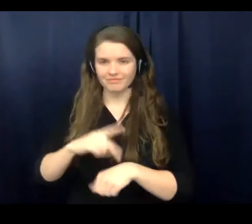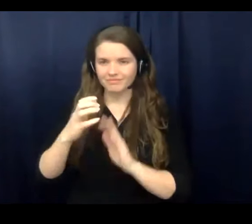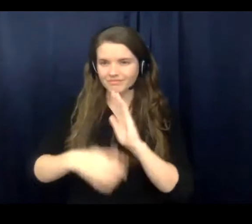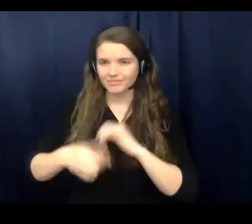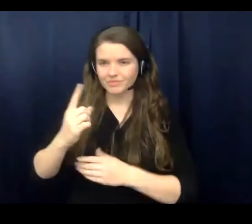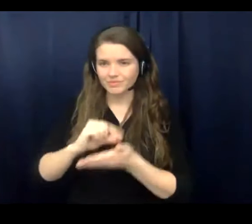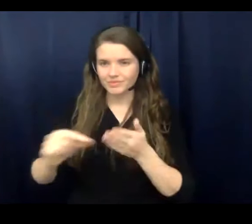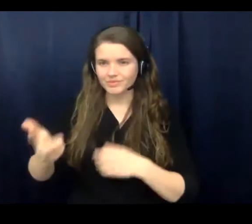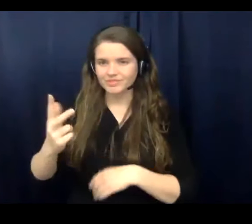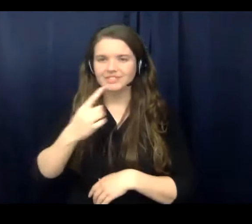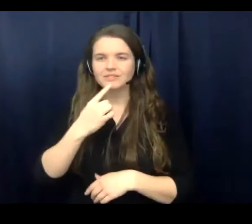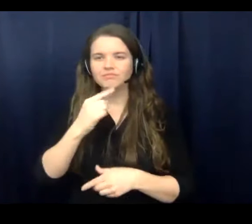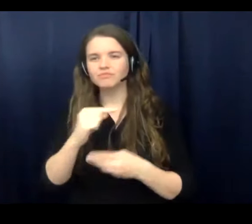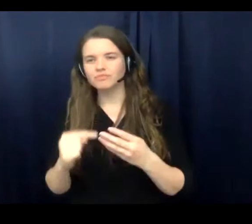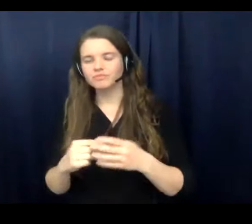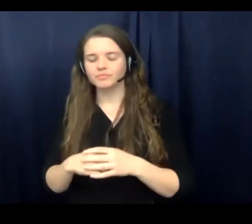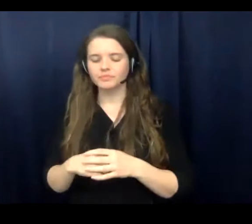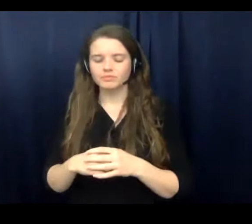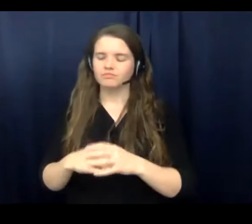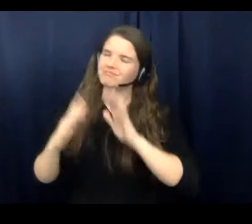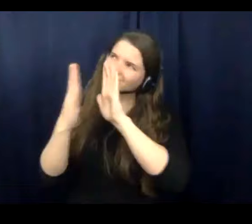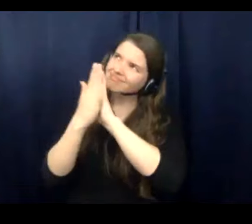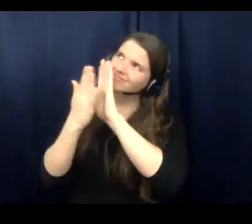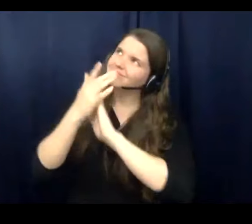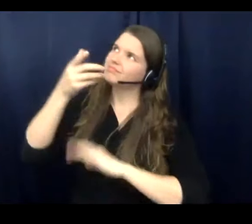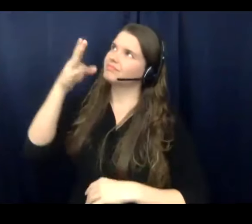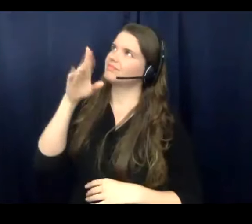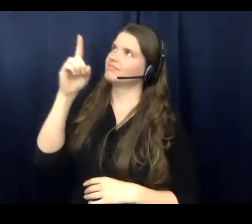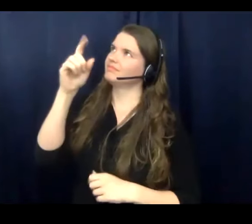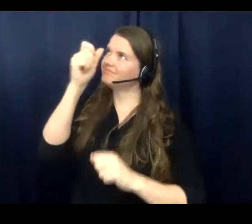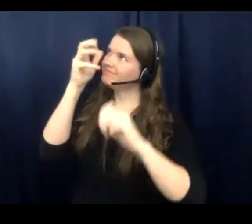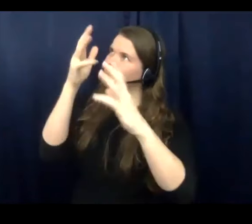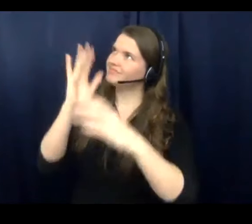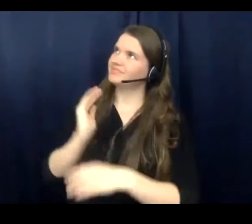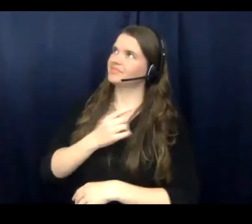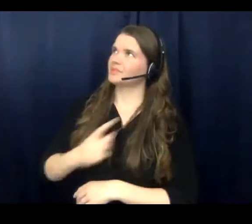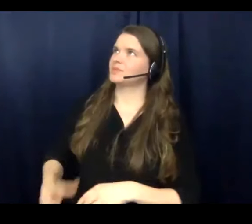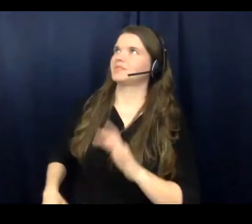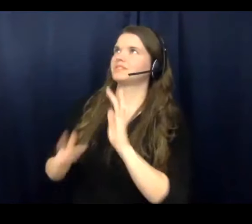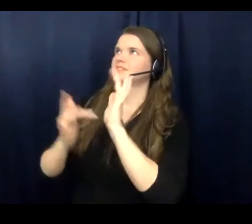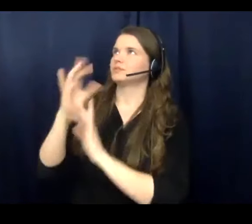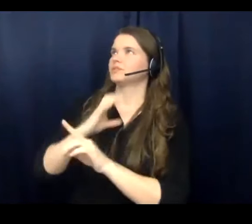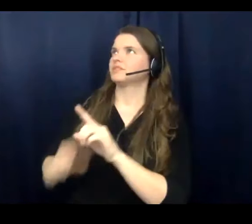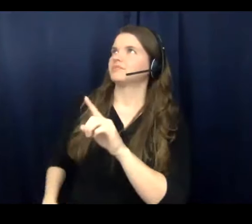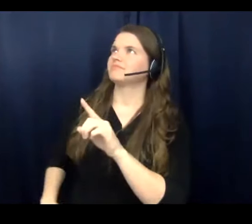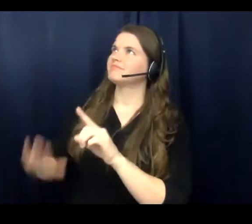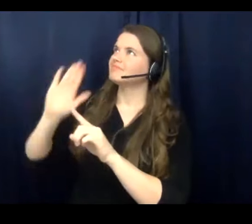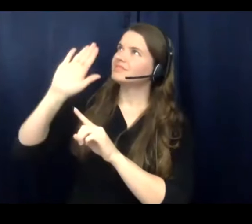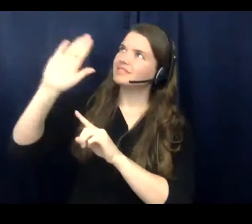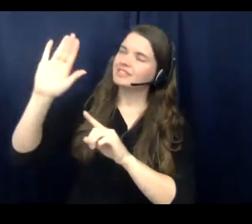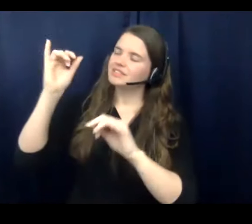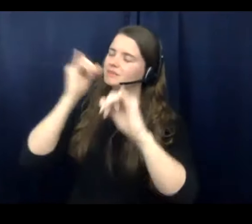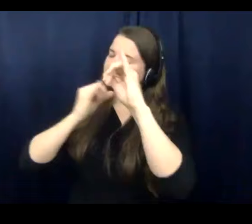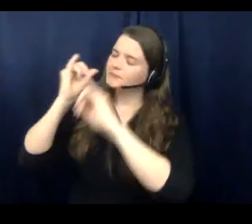following. Praise be to the God and Father of our Lord Jesus Christ. In his great mercy, he has given us